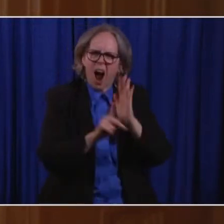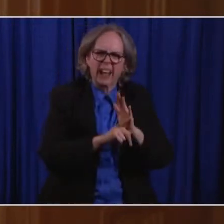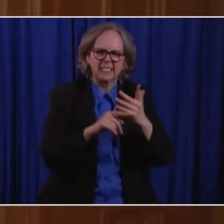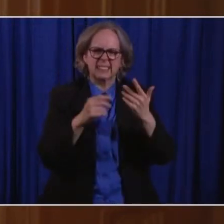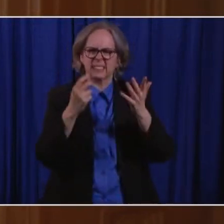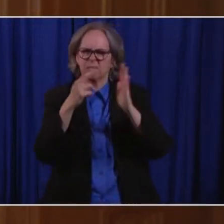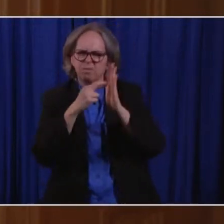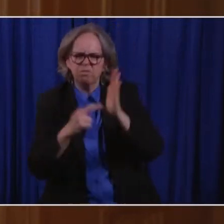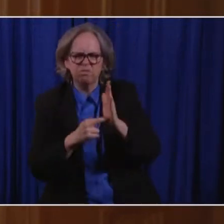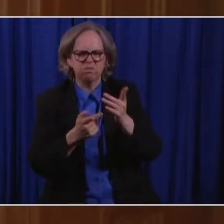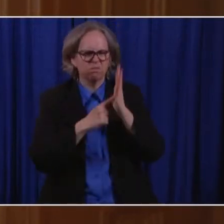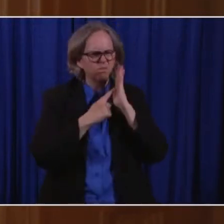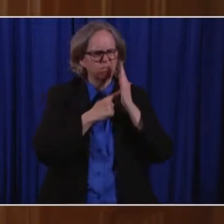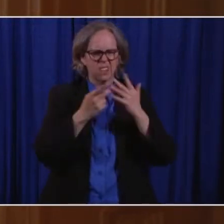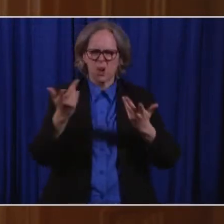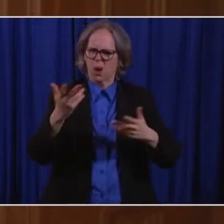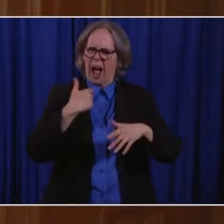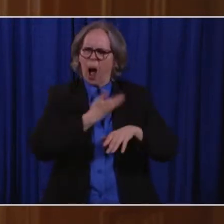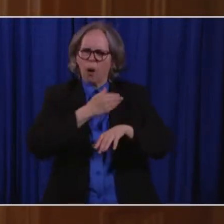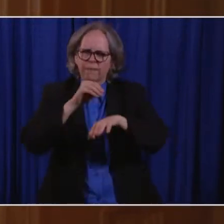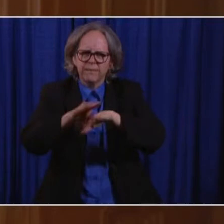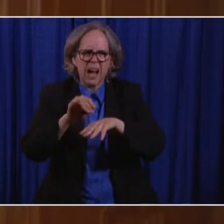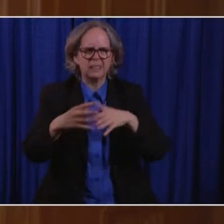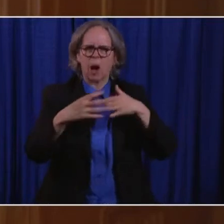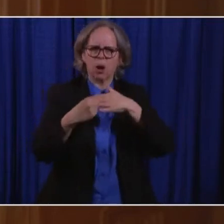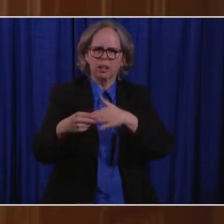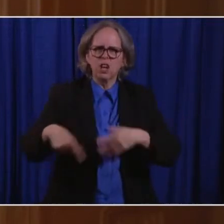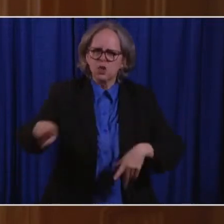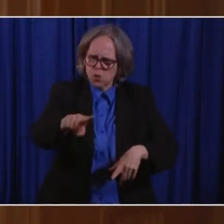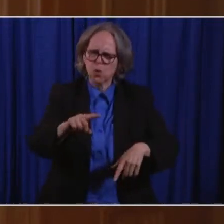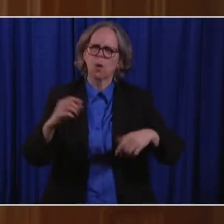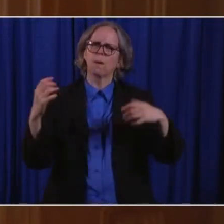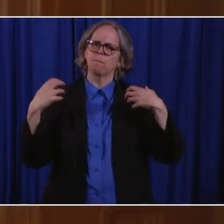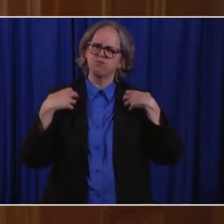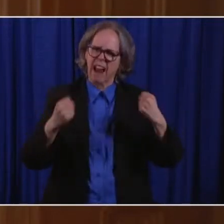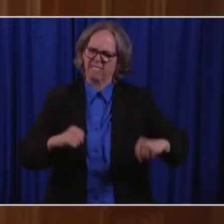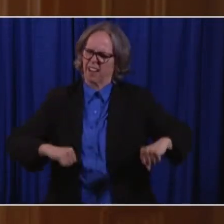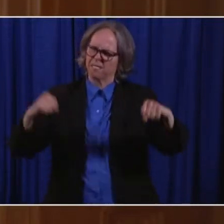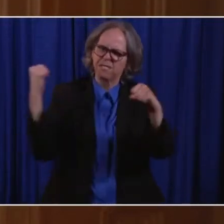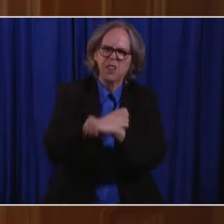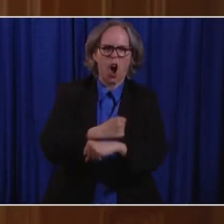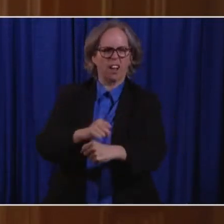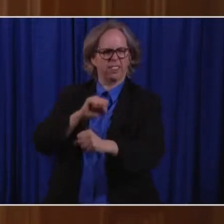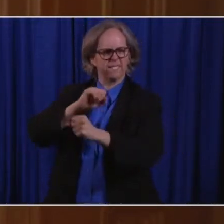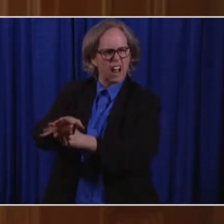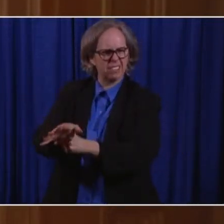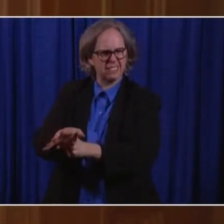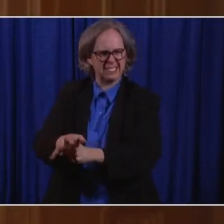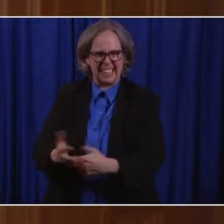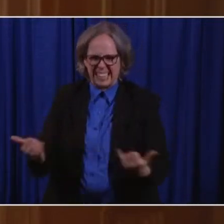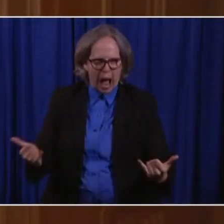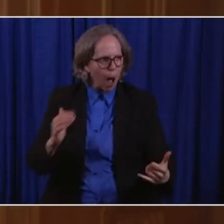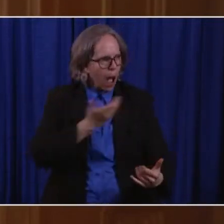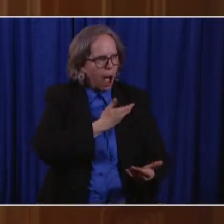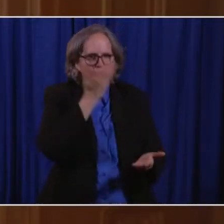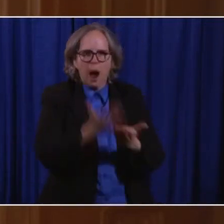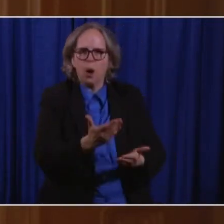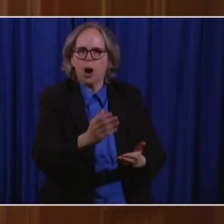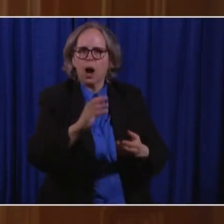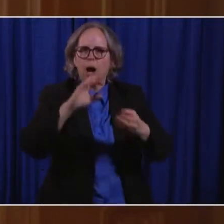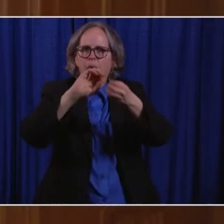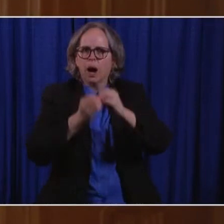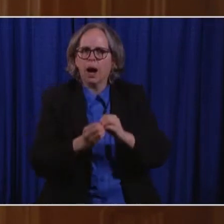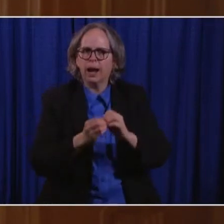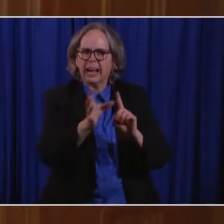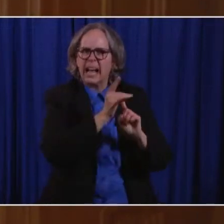this virus. Now our cases are down, and we have a tested and proven weapon in this